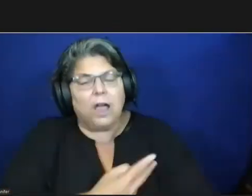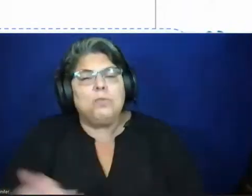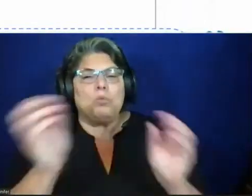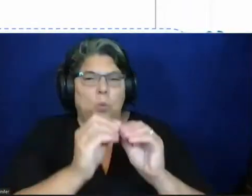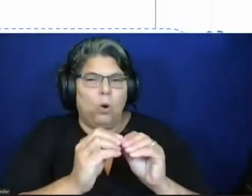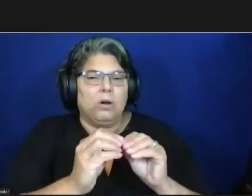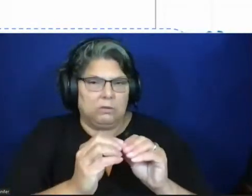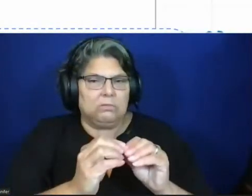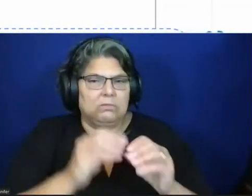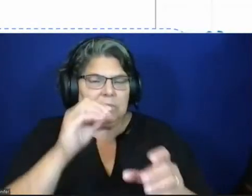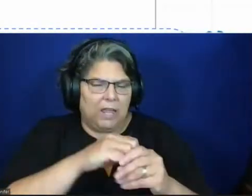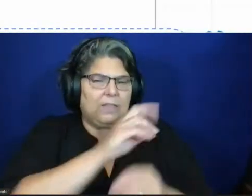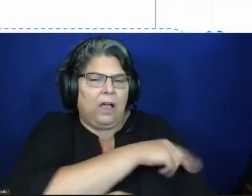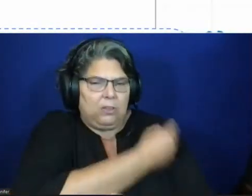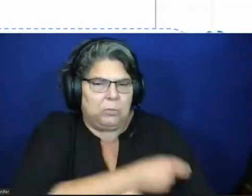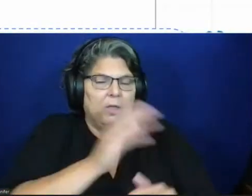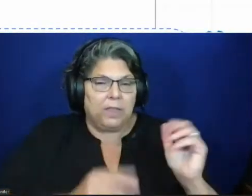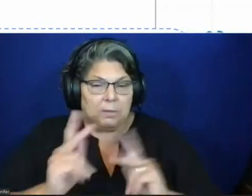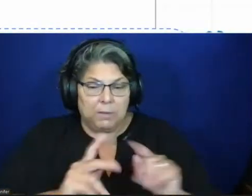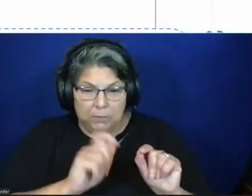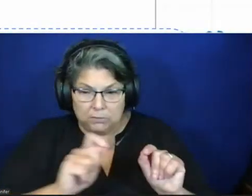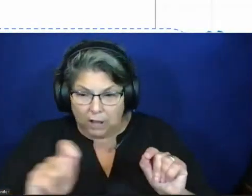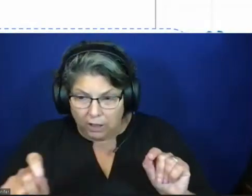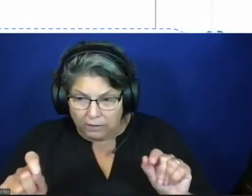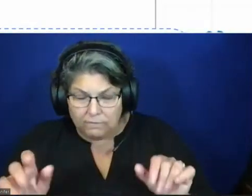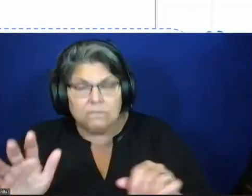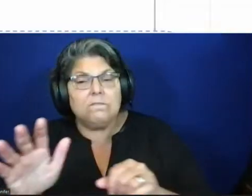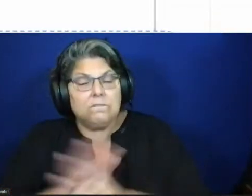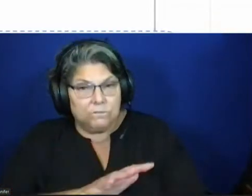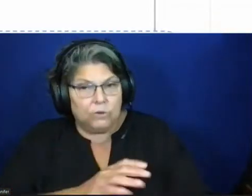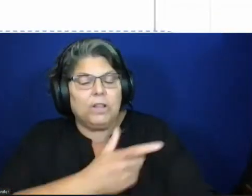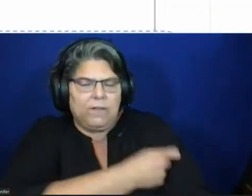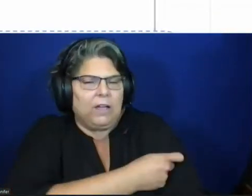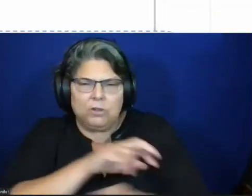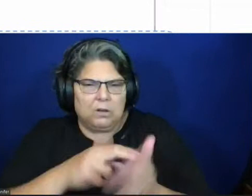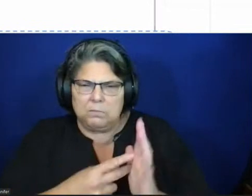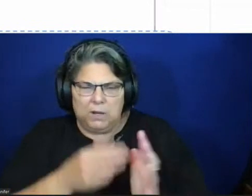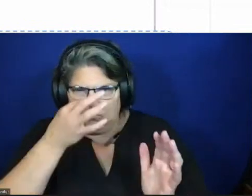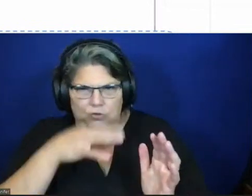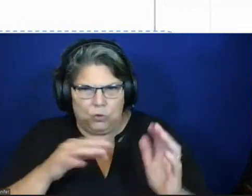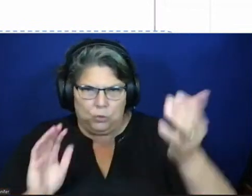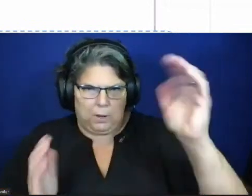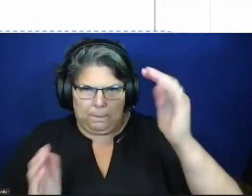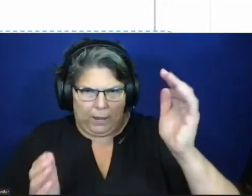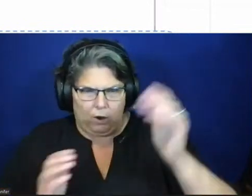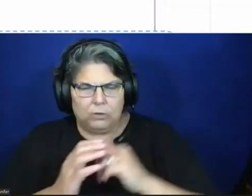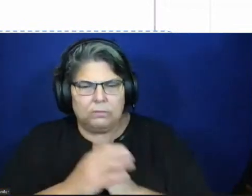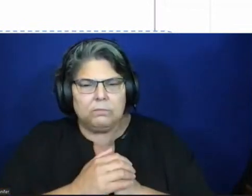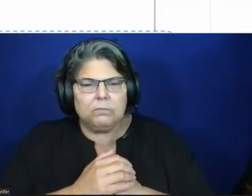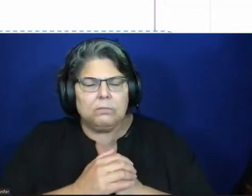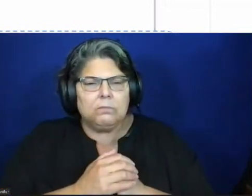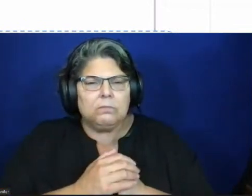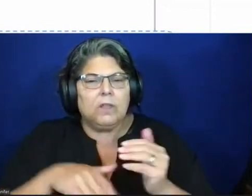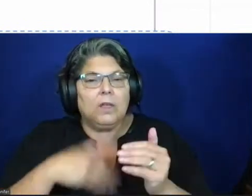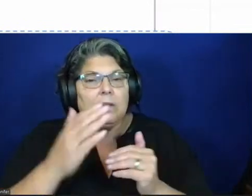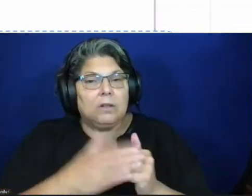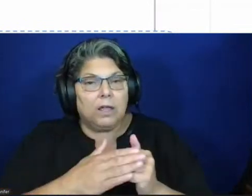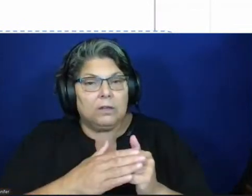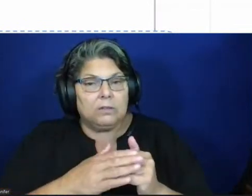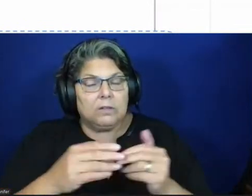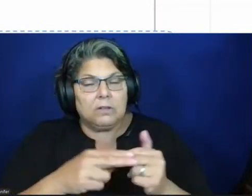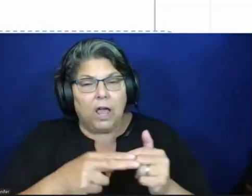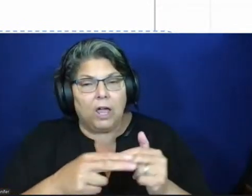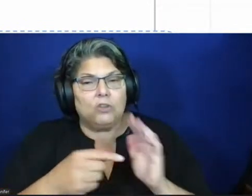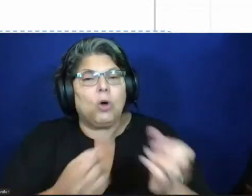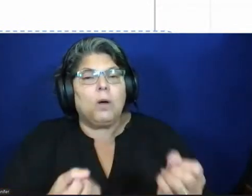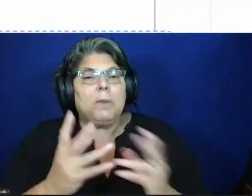blue line who are fully vaccinated. And in the next slide, we show the rates of deaths.